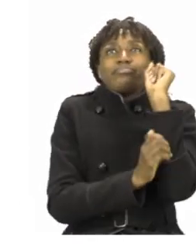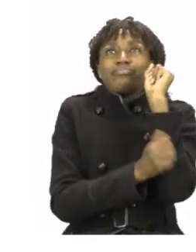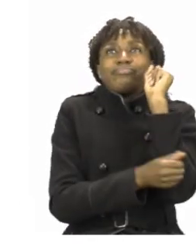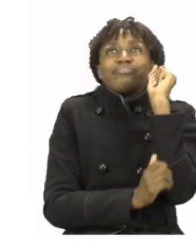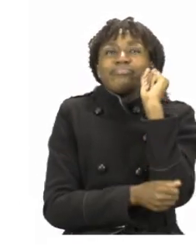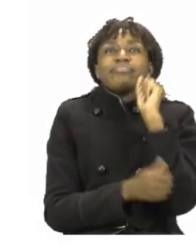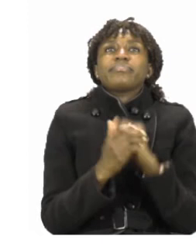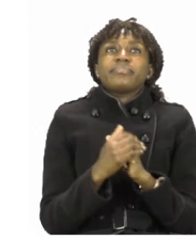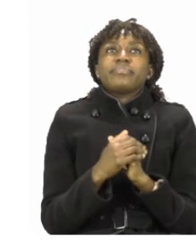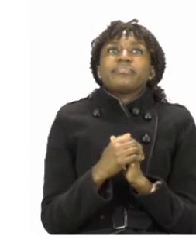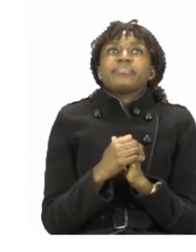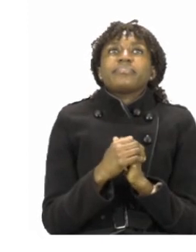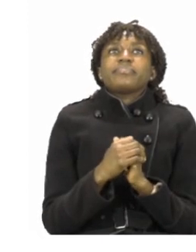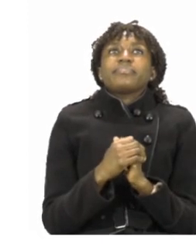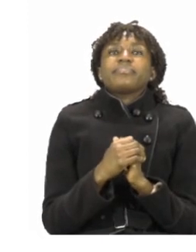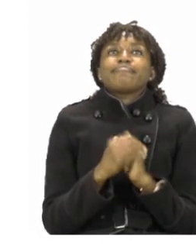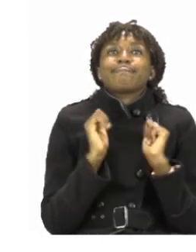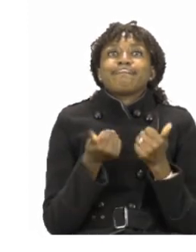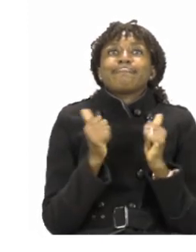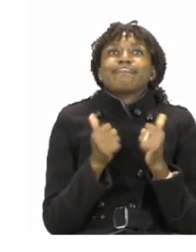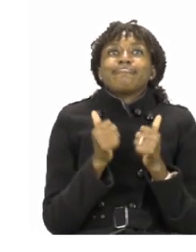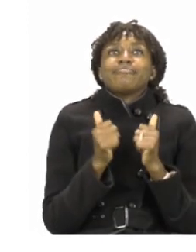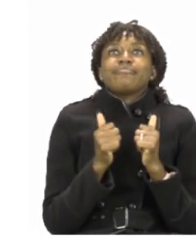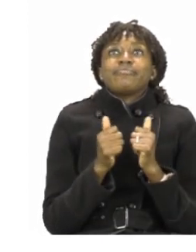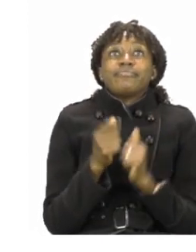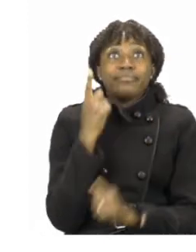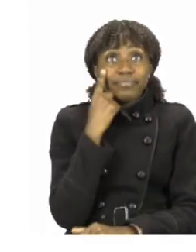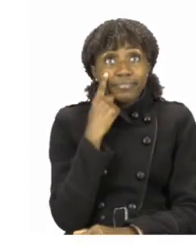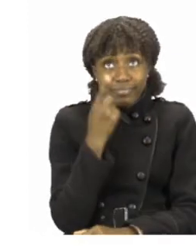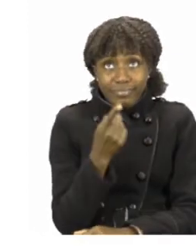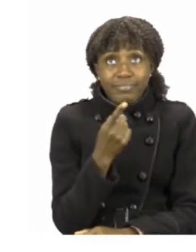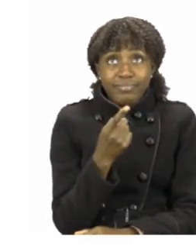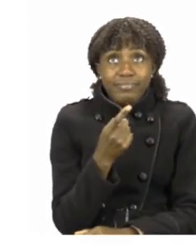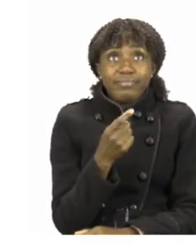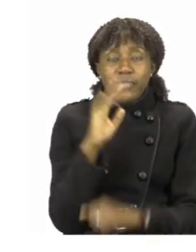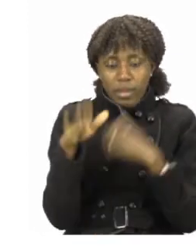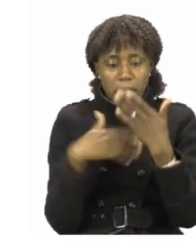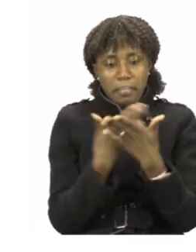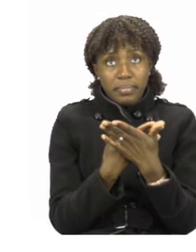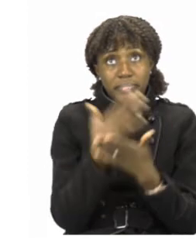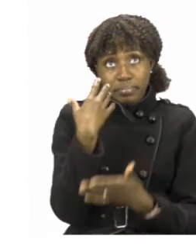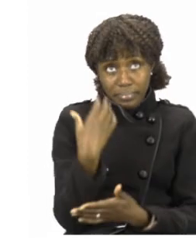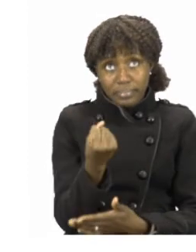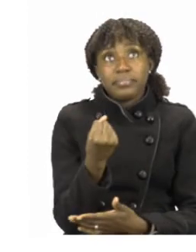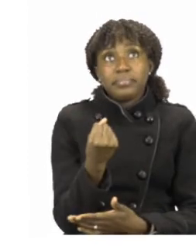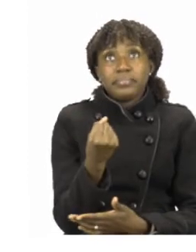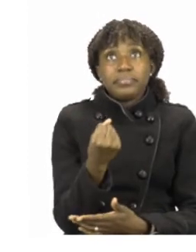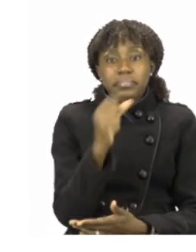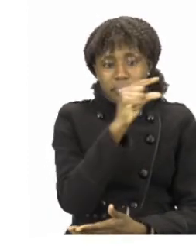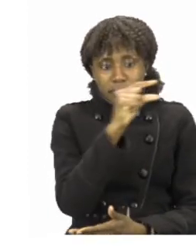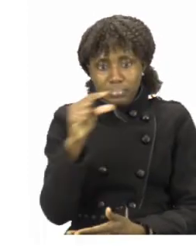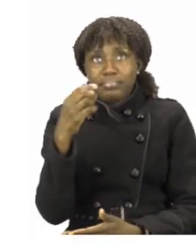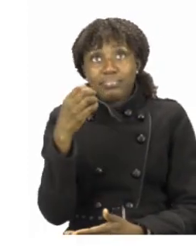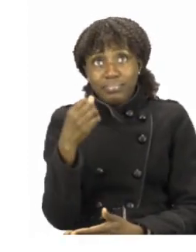corn. Good job. Now, as you can see, we have pictures of each and every one of them. And I can tell you